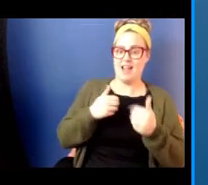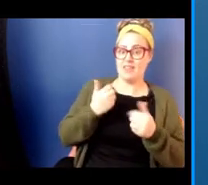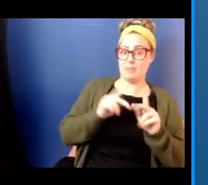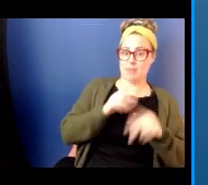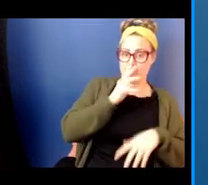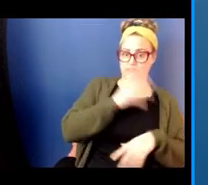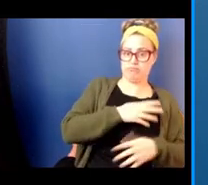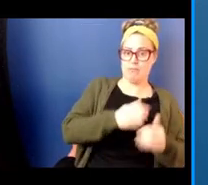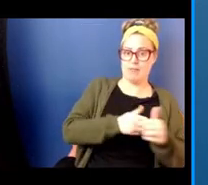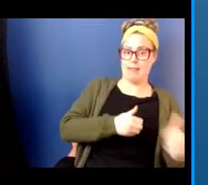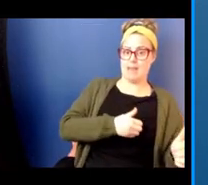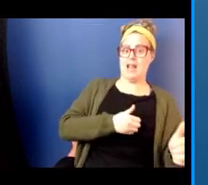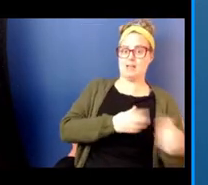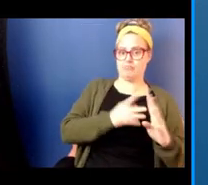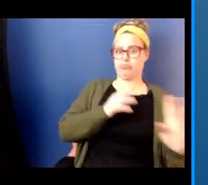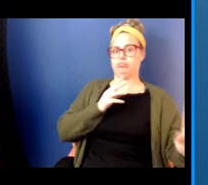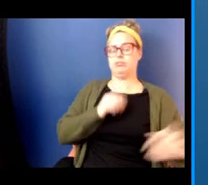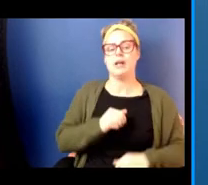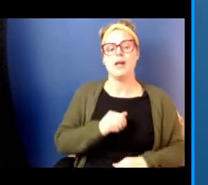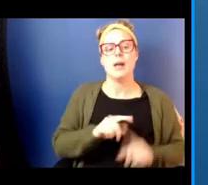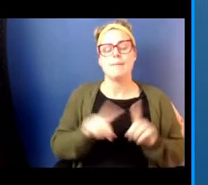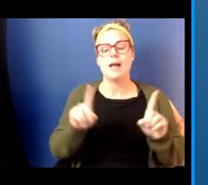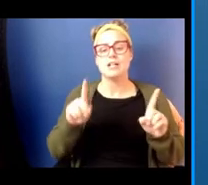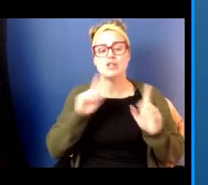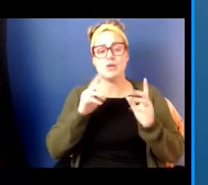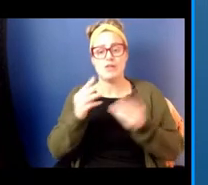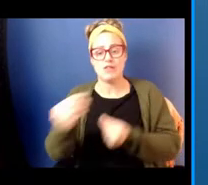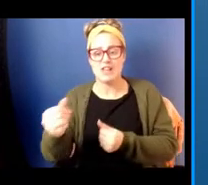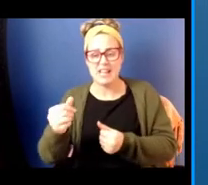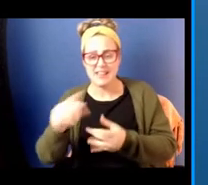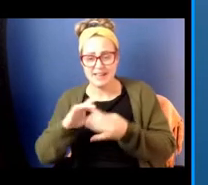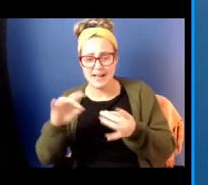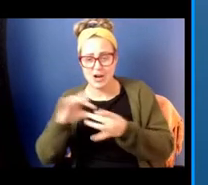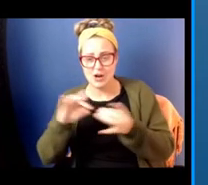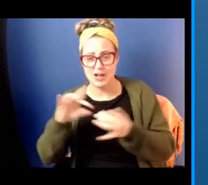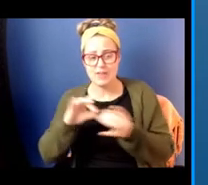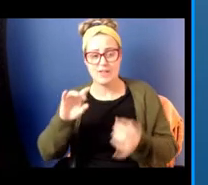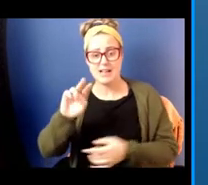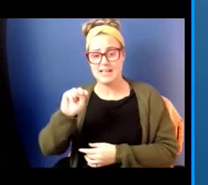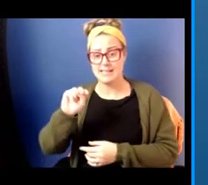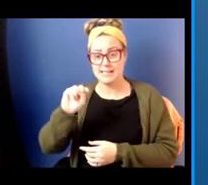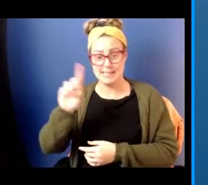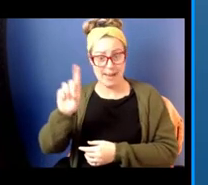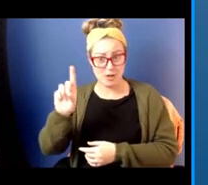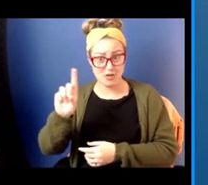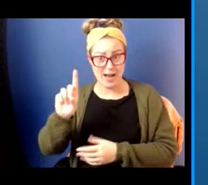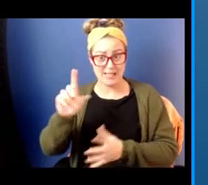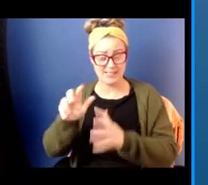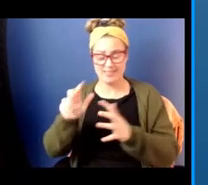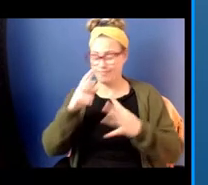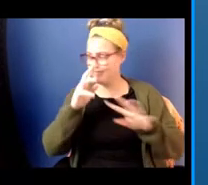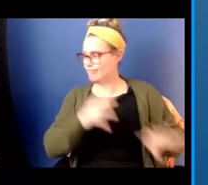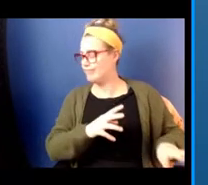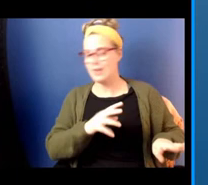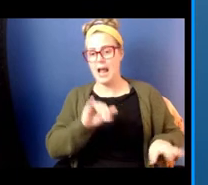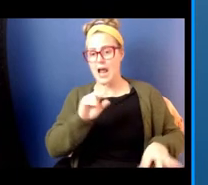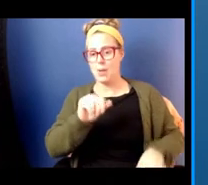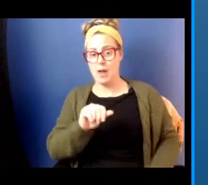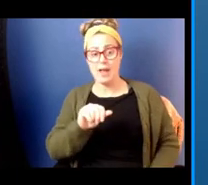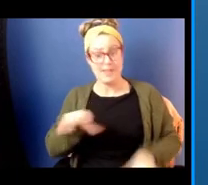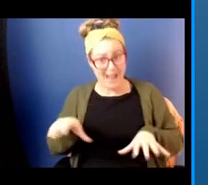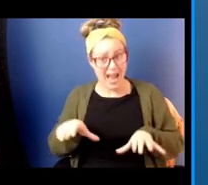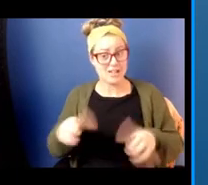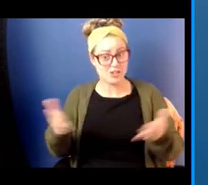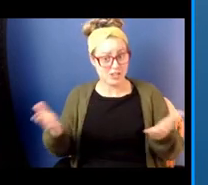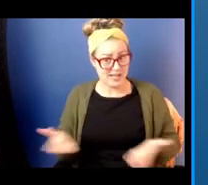and Feed The Narrative that Democrats have turned their back on Iowa the actions taken here will be taken as a refusal to have a